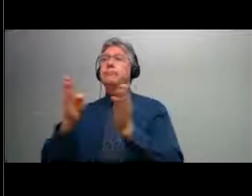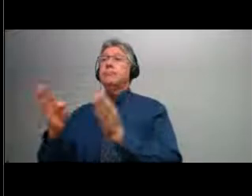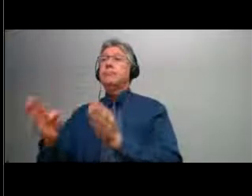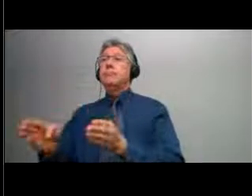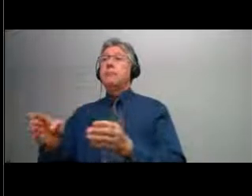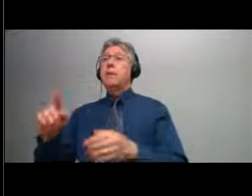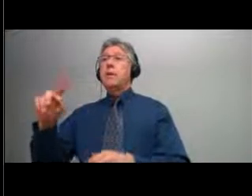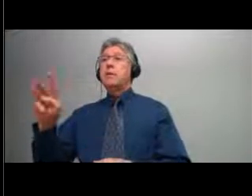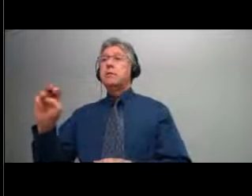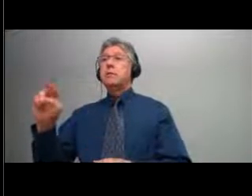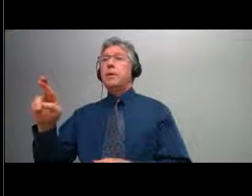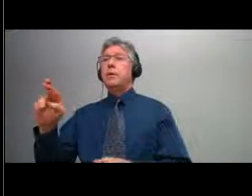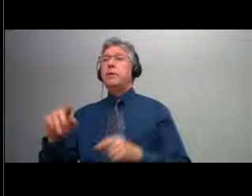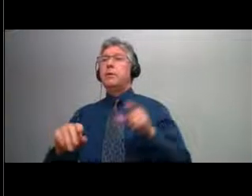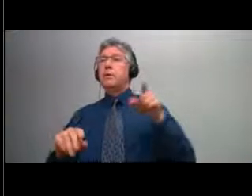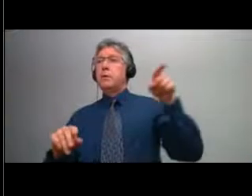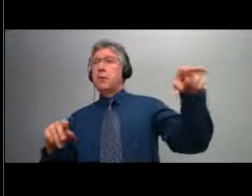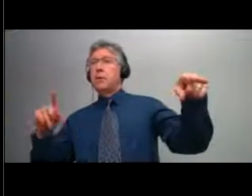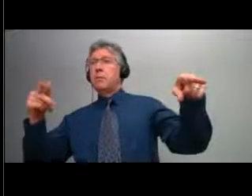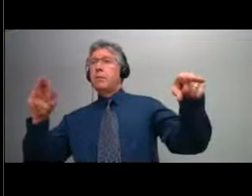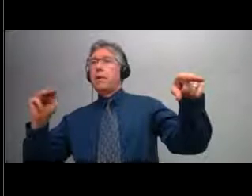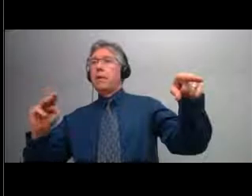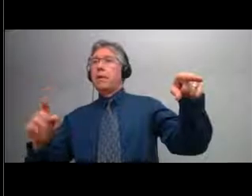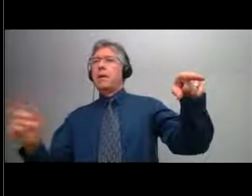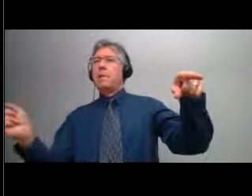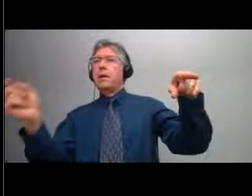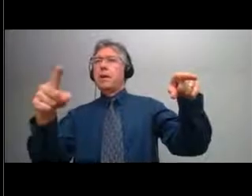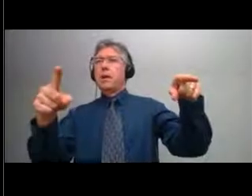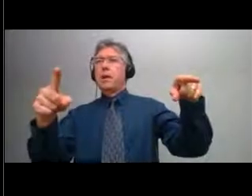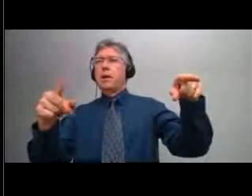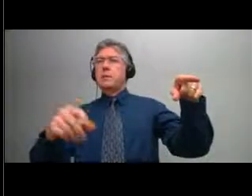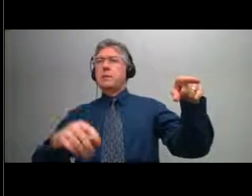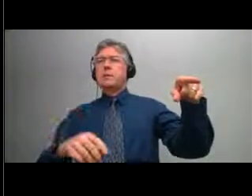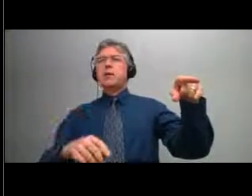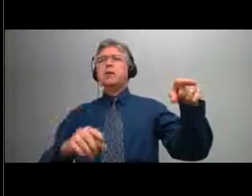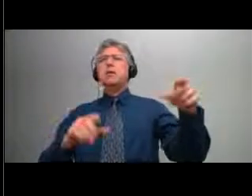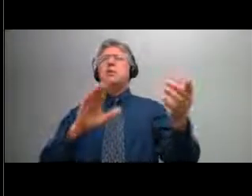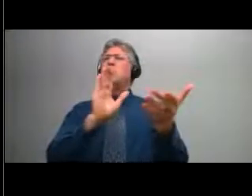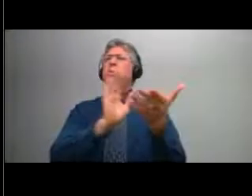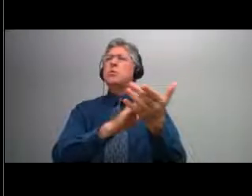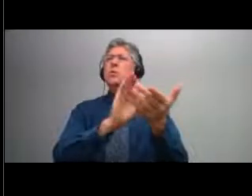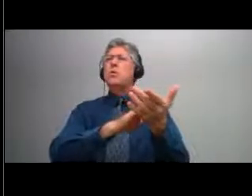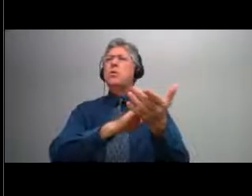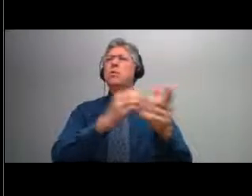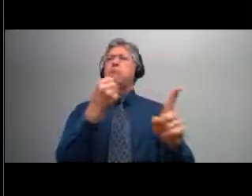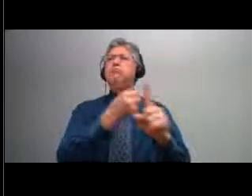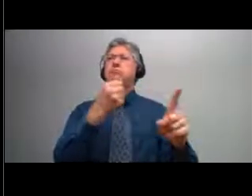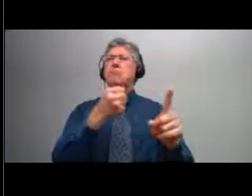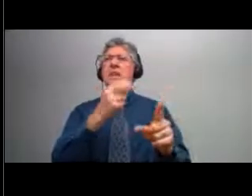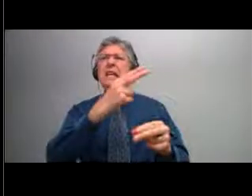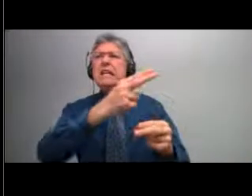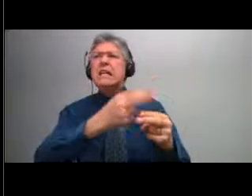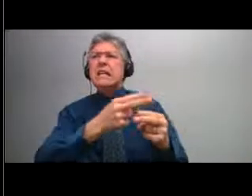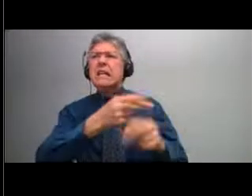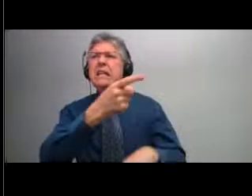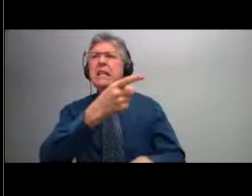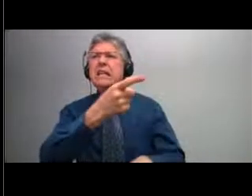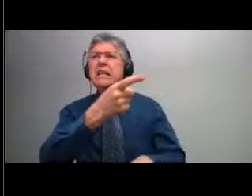next question is from Pam. She asks, which school is going to be affected?